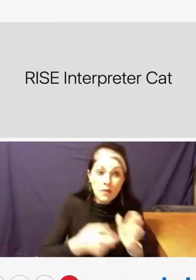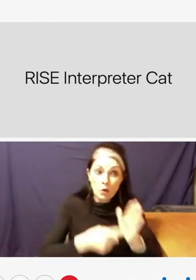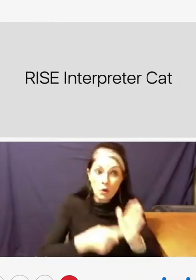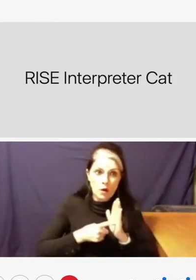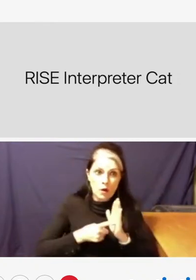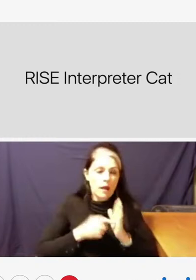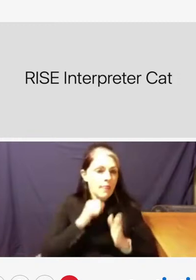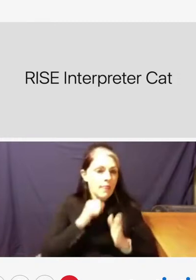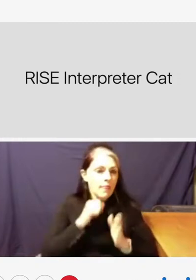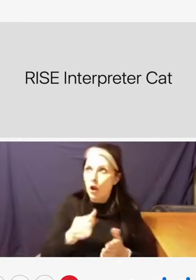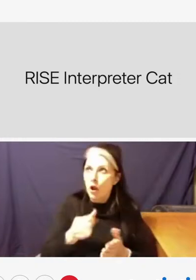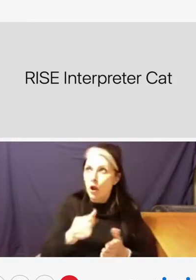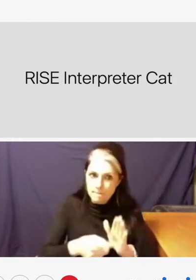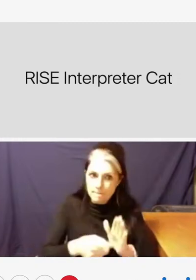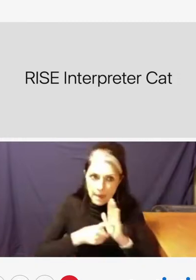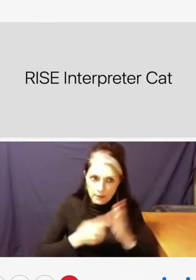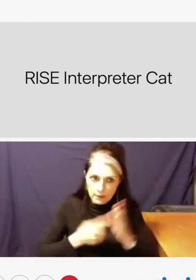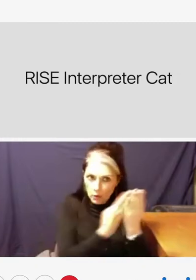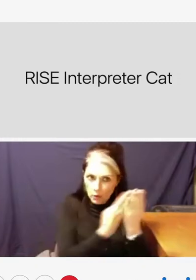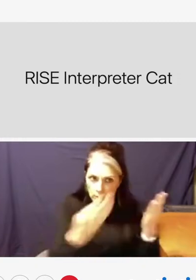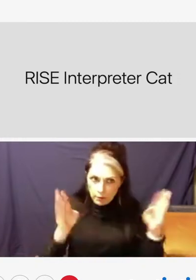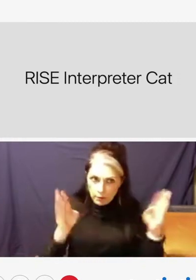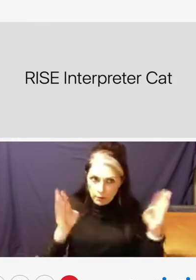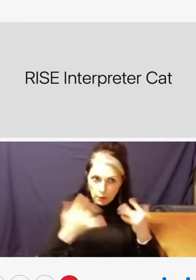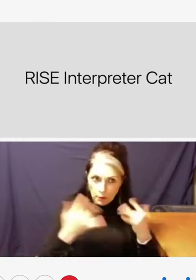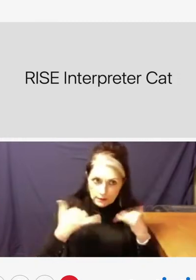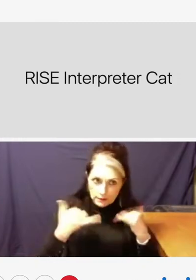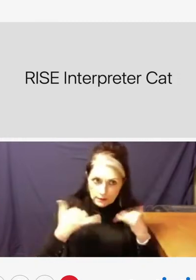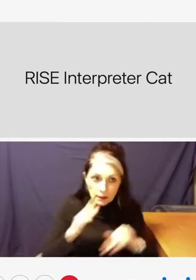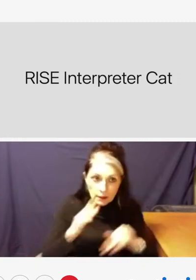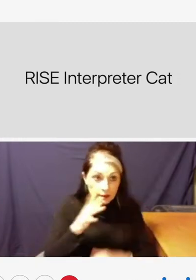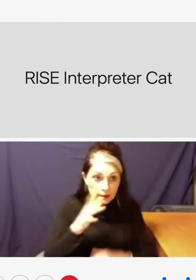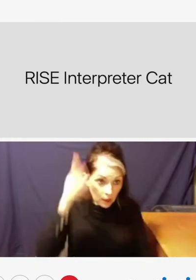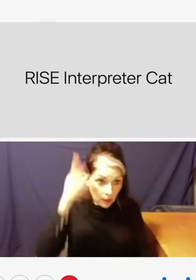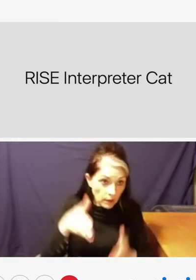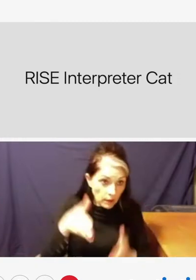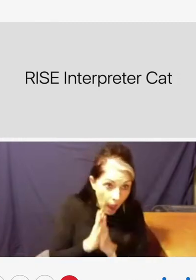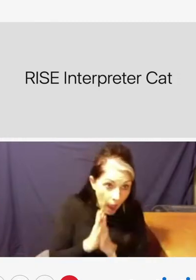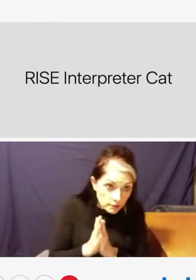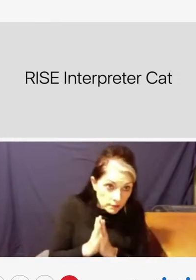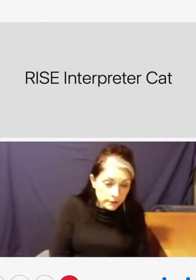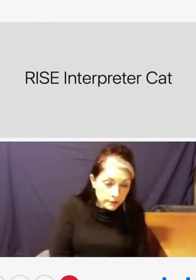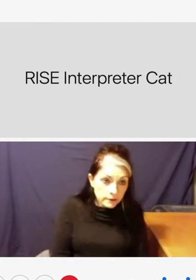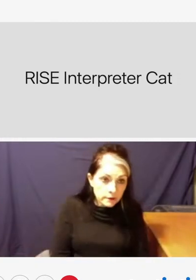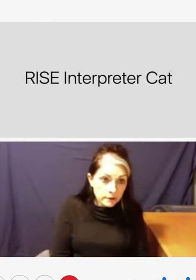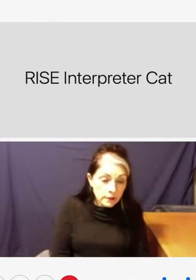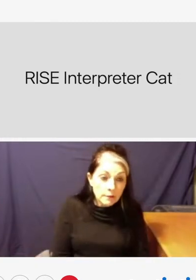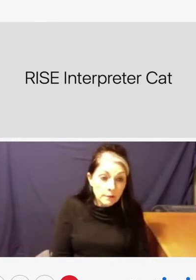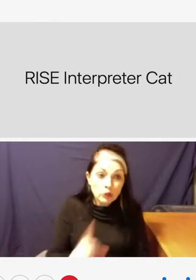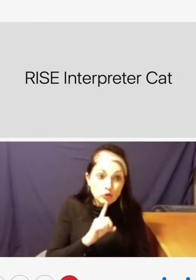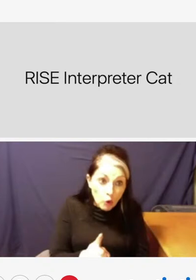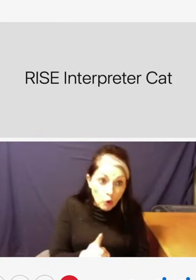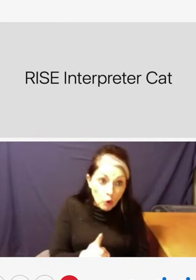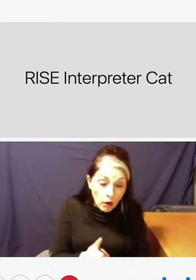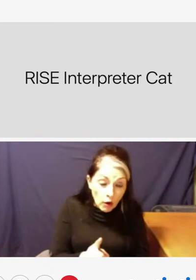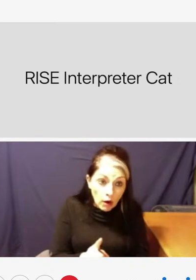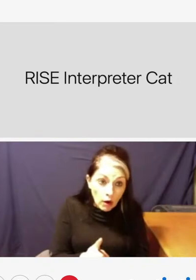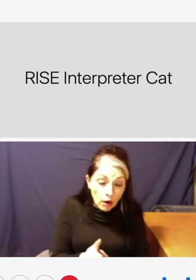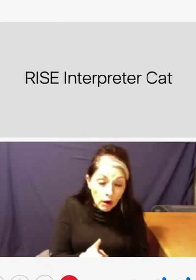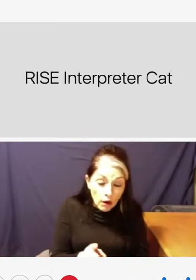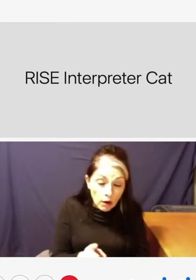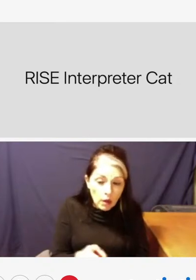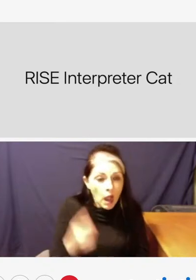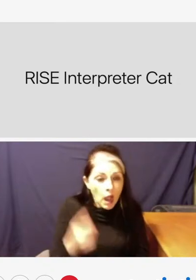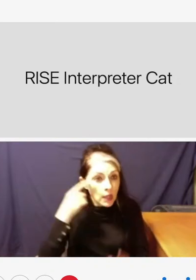up but we did because the parents asked for them and I just want to make sure that while I I agree that we you know